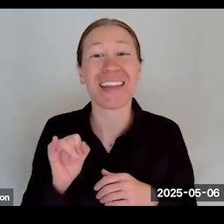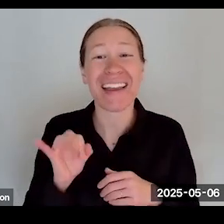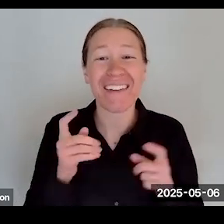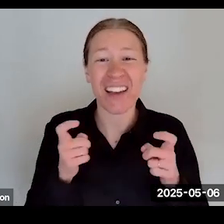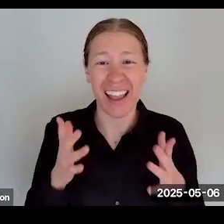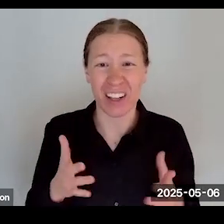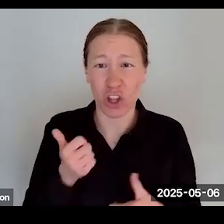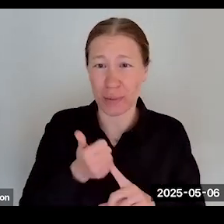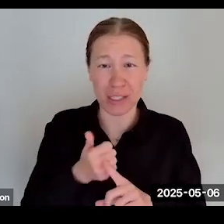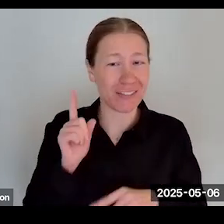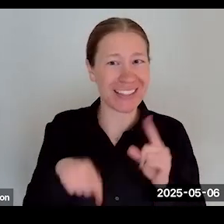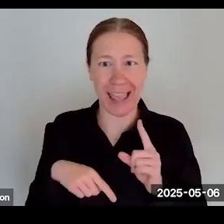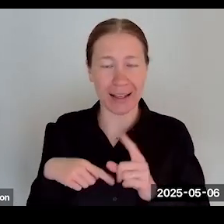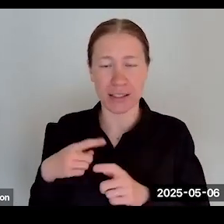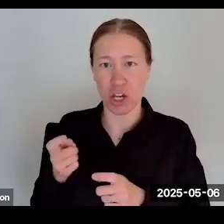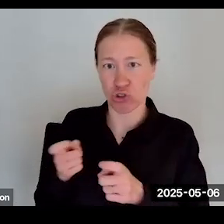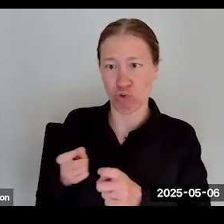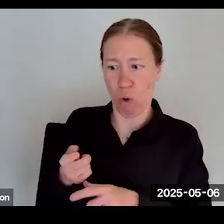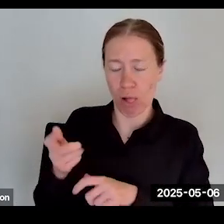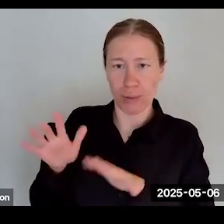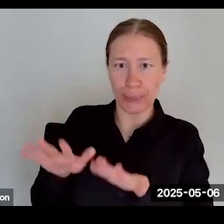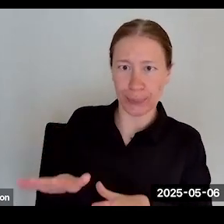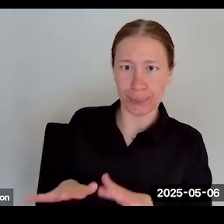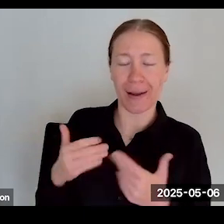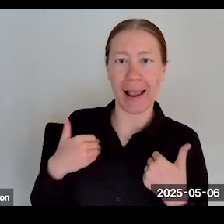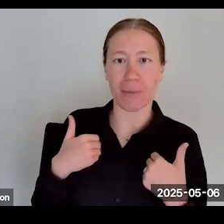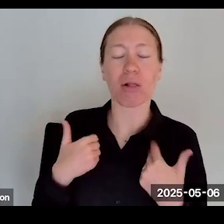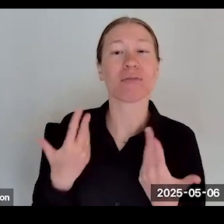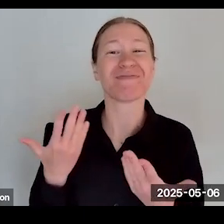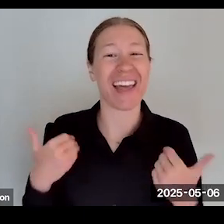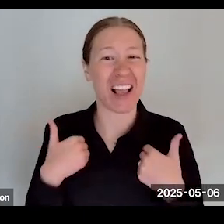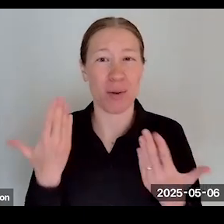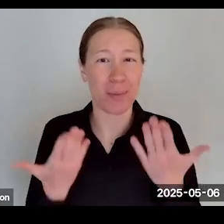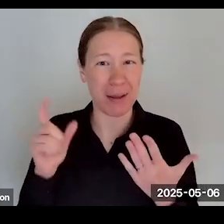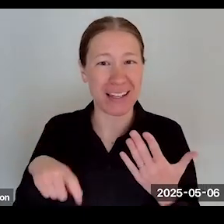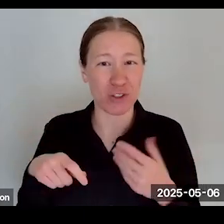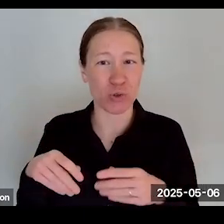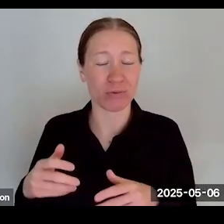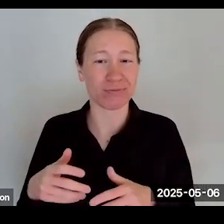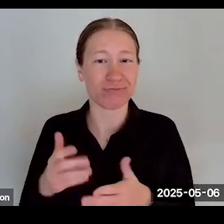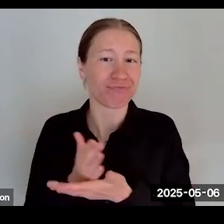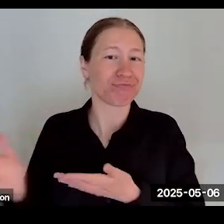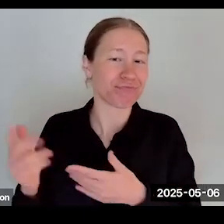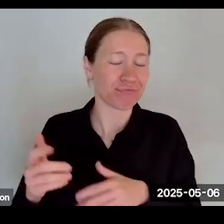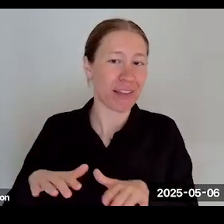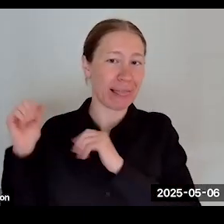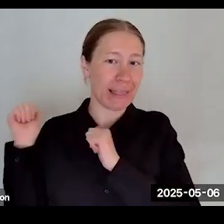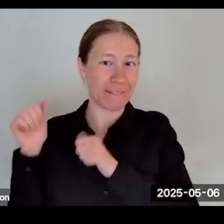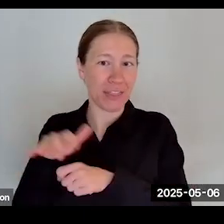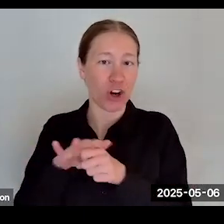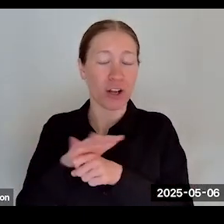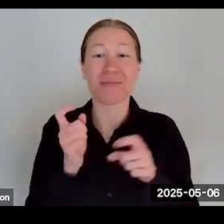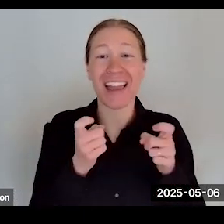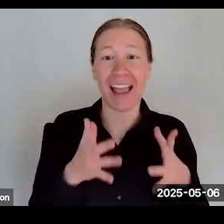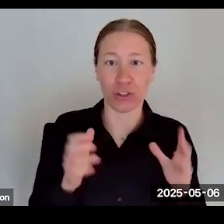their animal back under control, the animal may need to be removed from the area. The handler should be allowed to leave their work